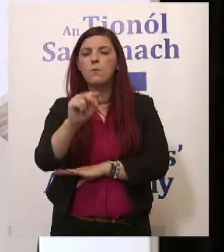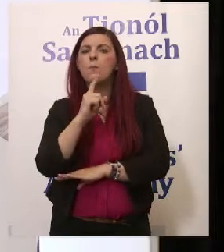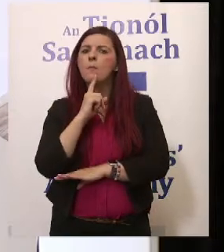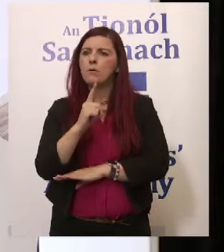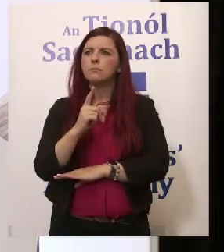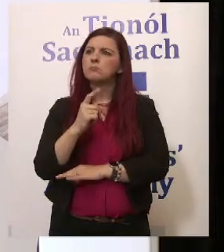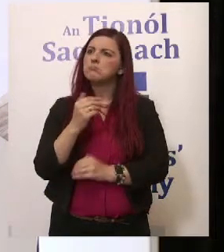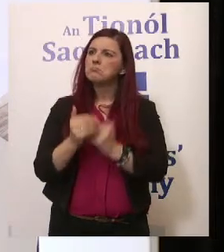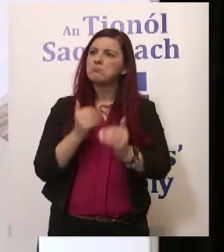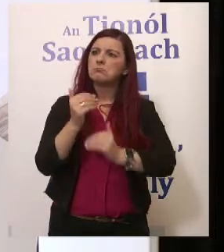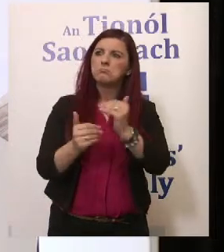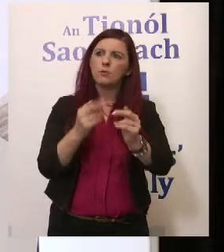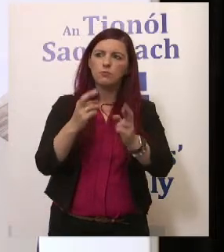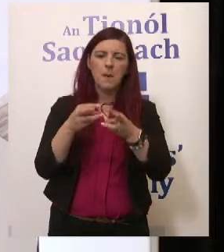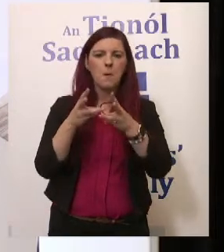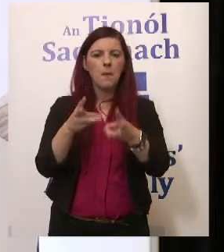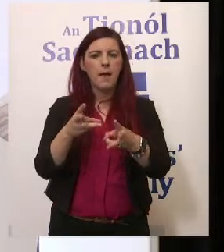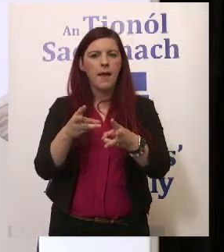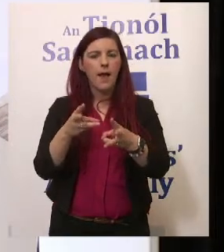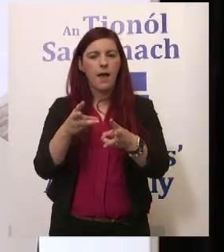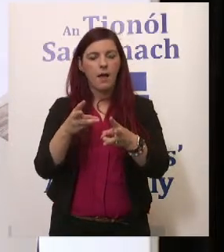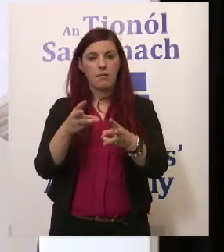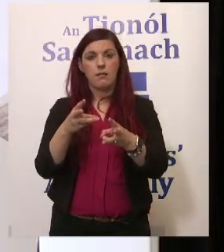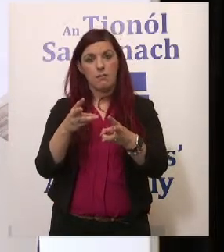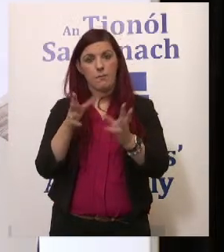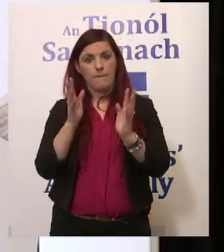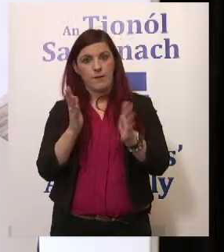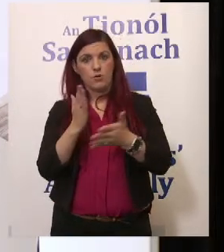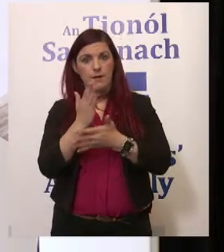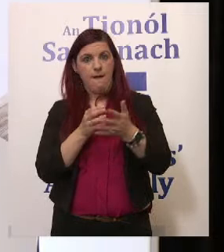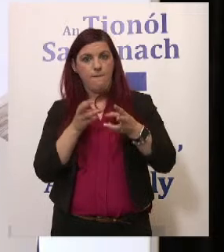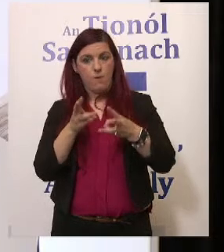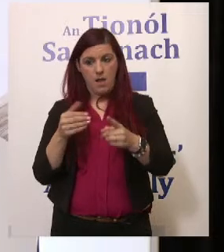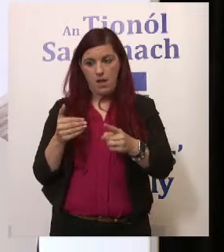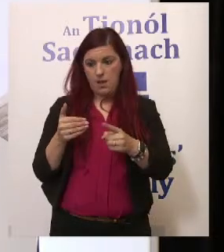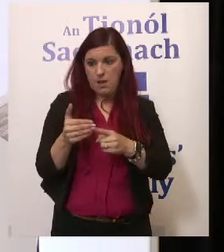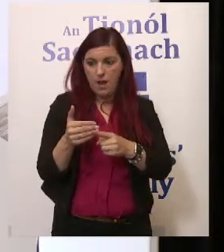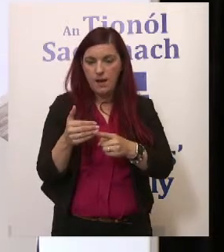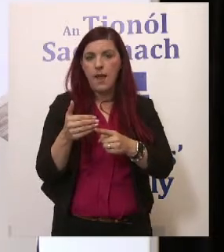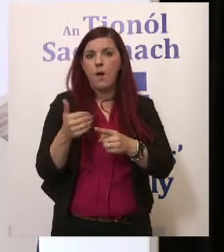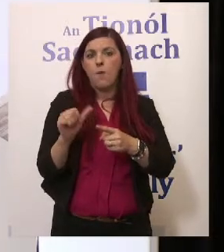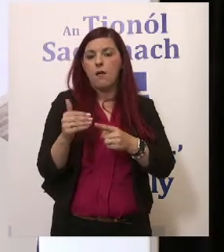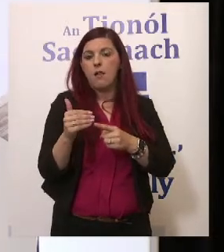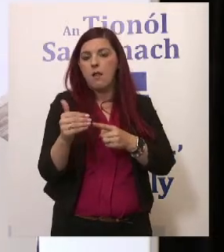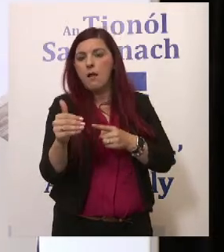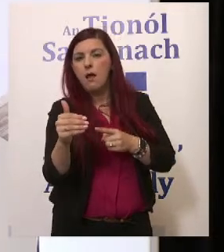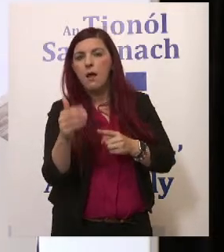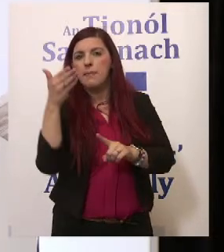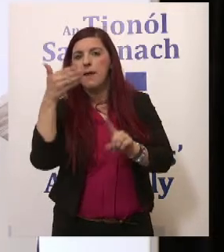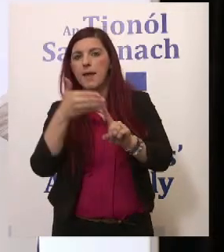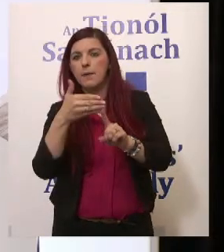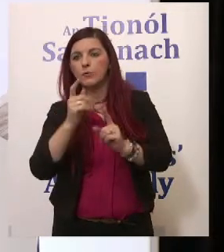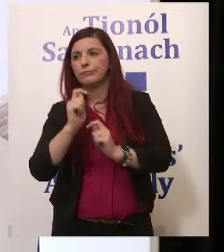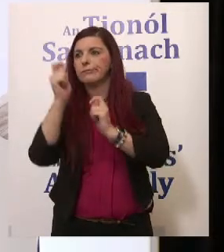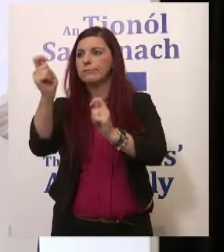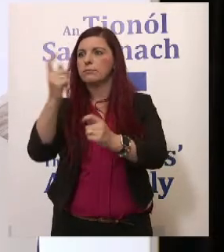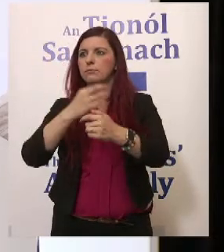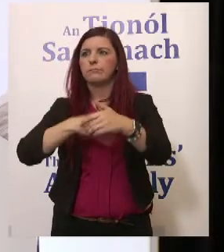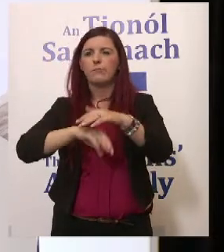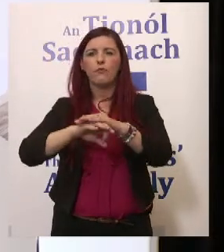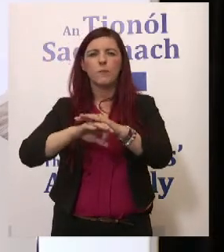direction as we pass the halfway post in our aim to have our report into the